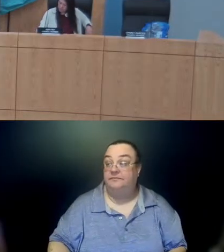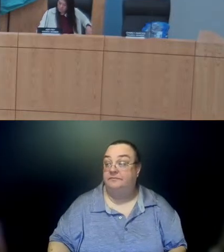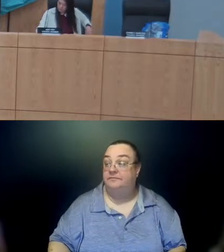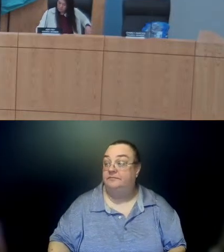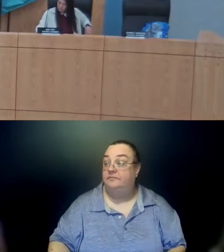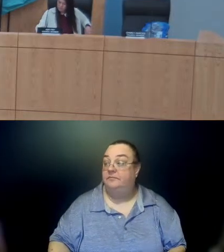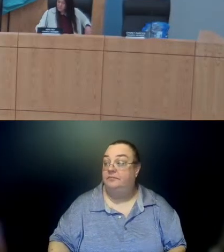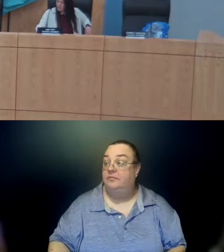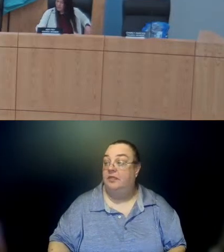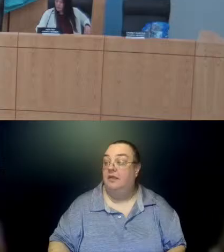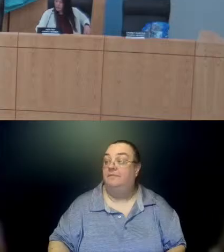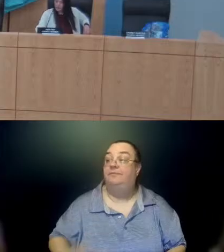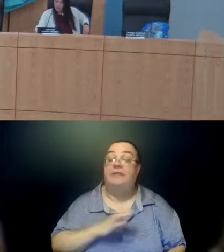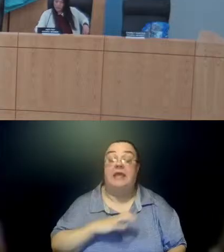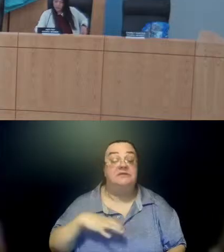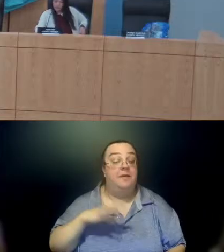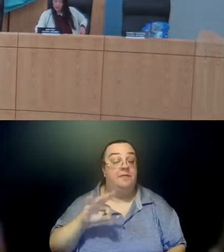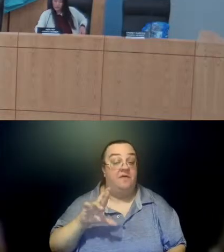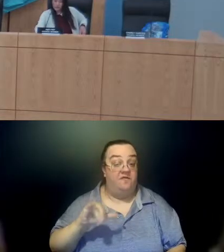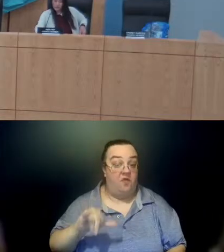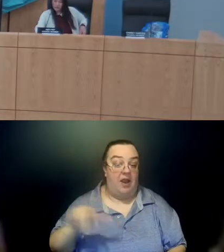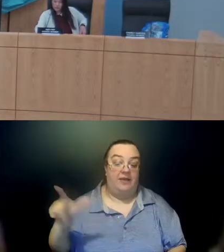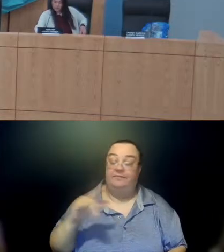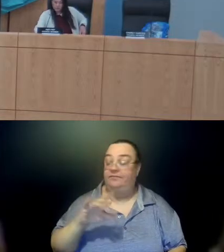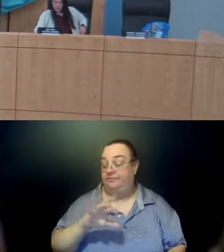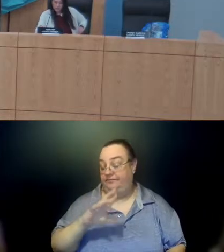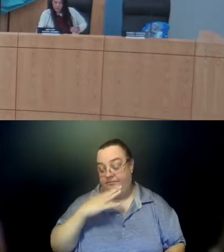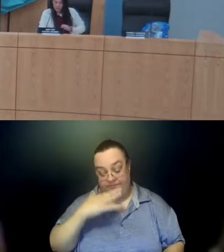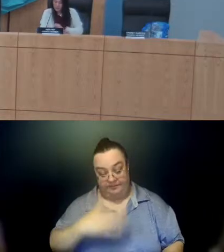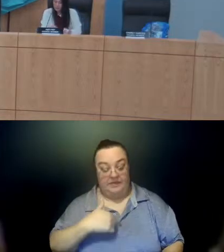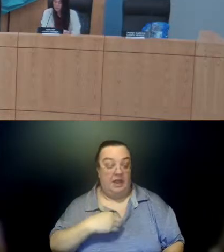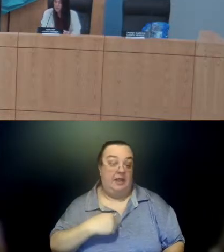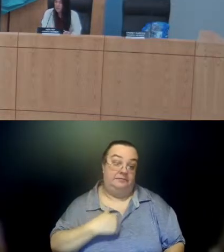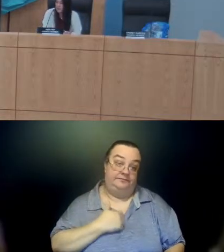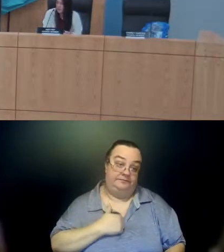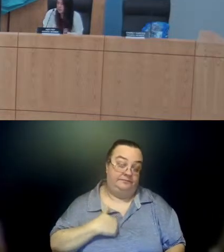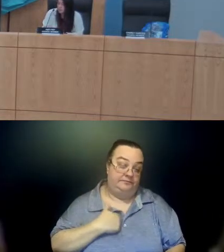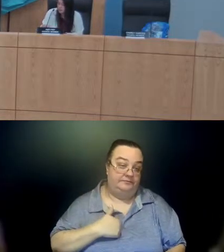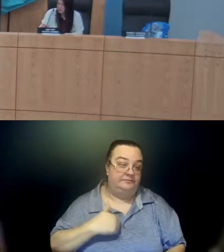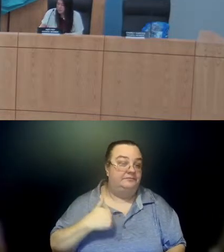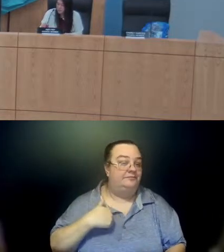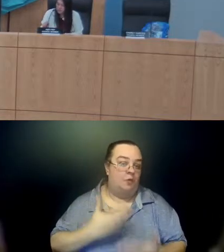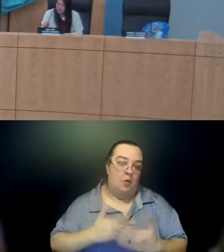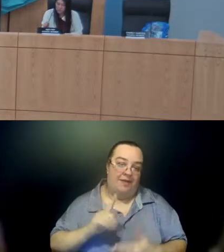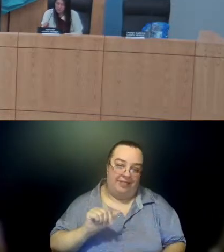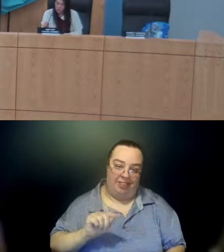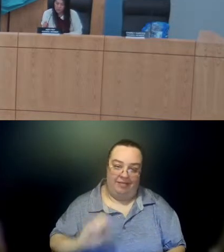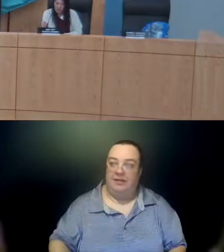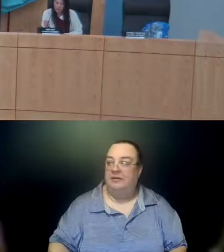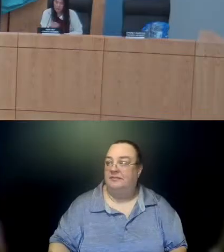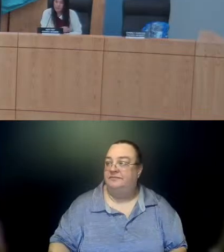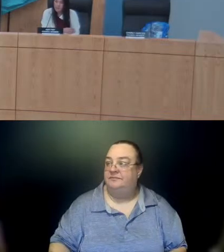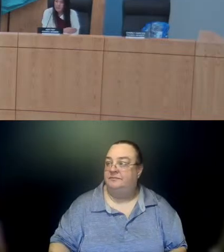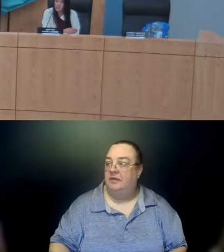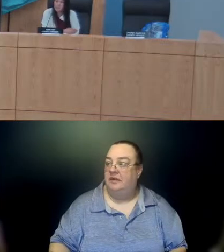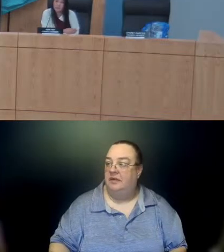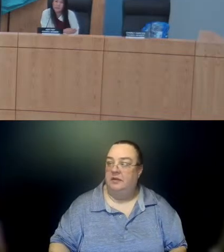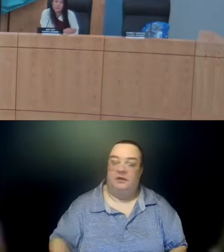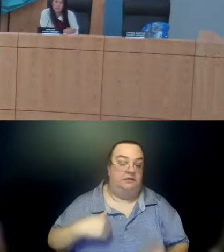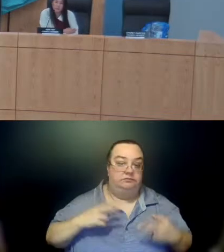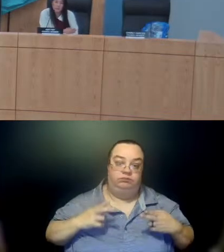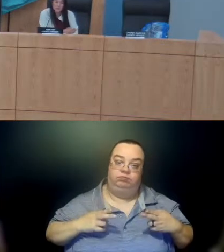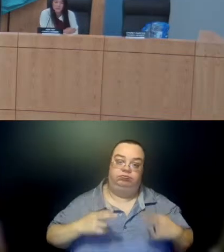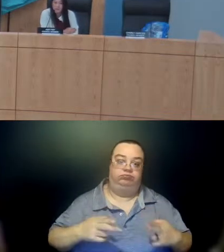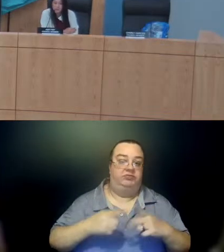Councilmember Frye. Thank you, and I apologize for arriving late. I was rushing from work, and